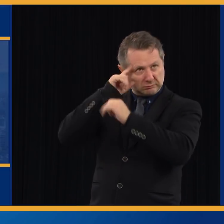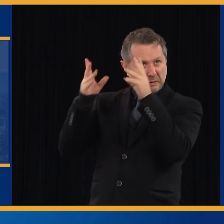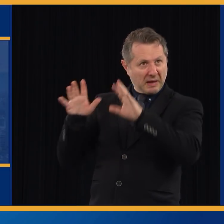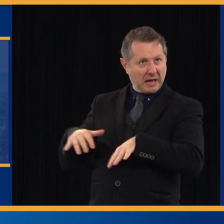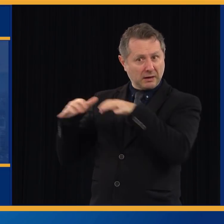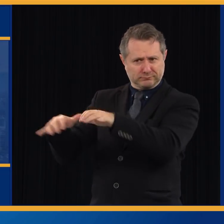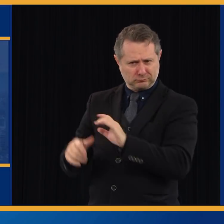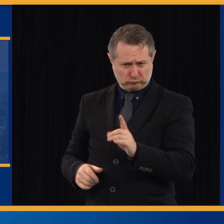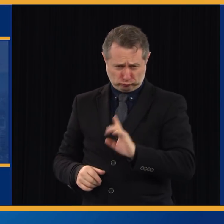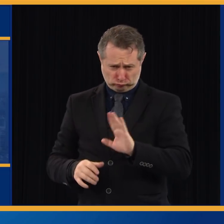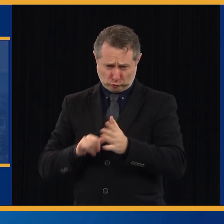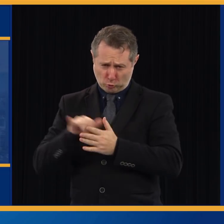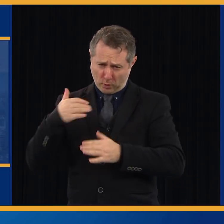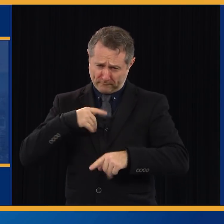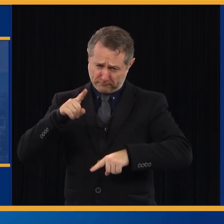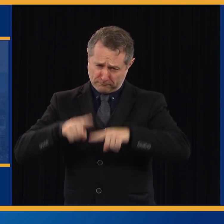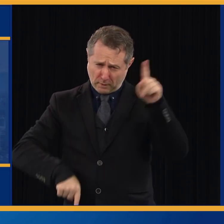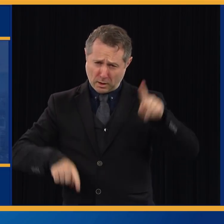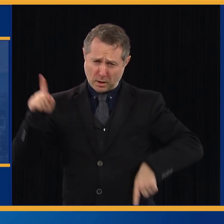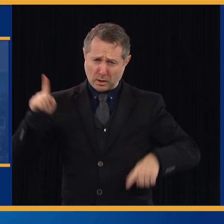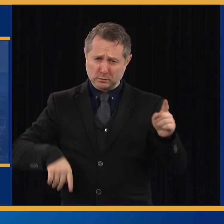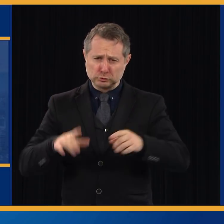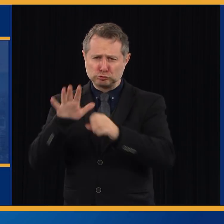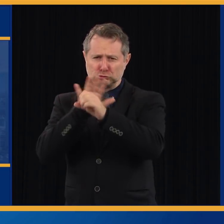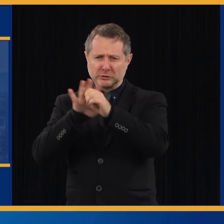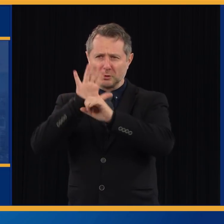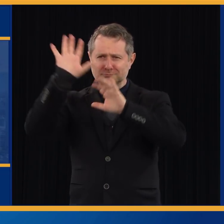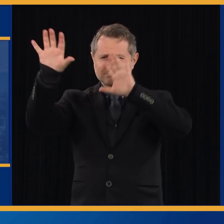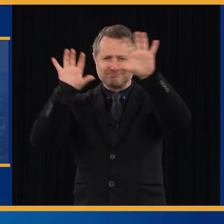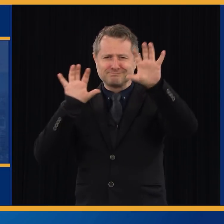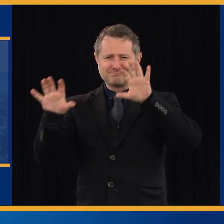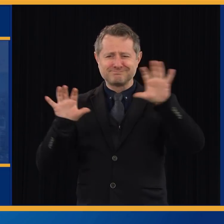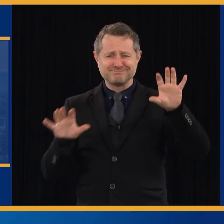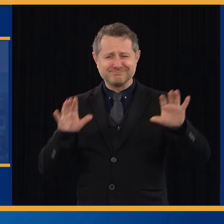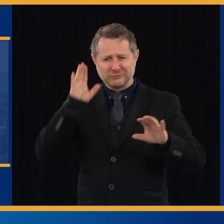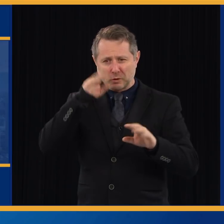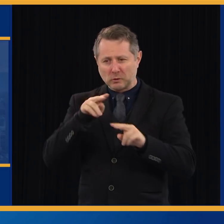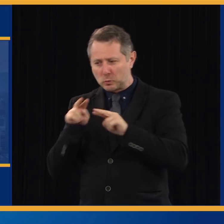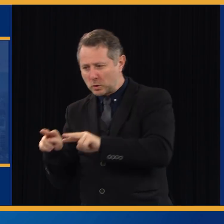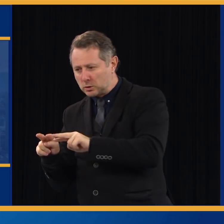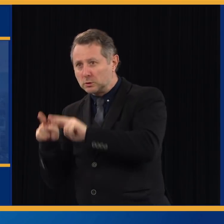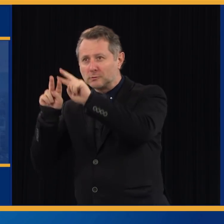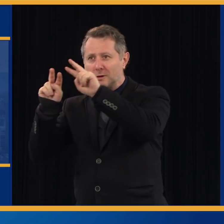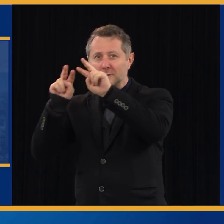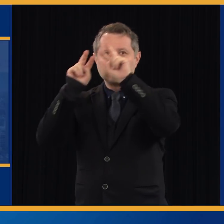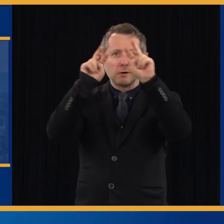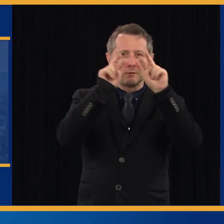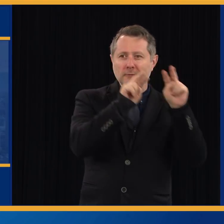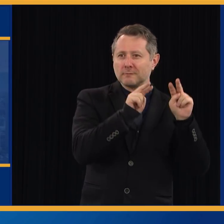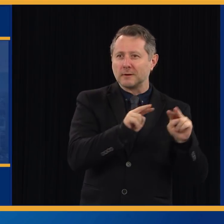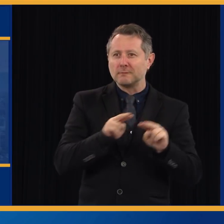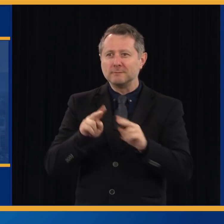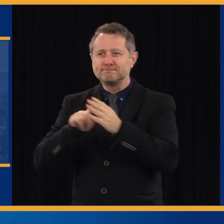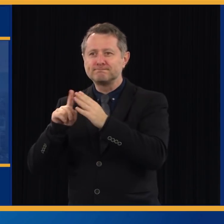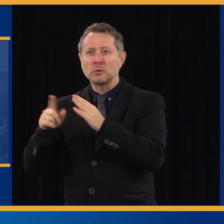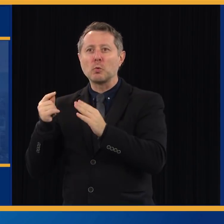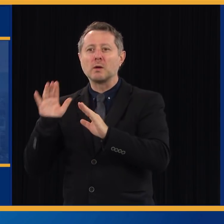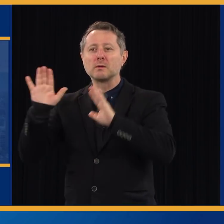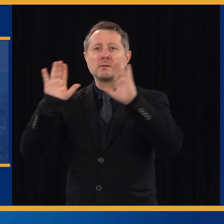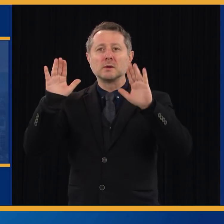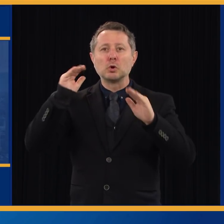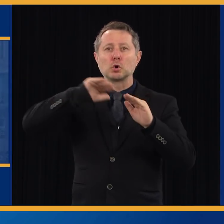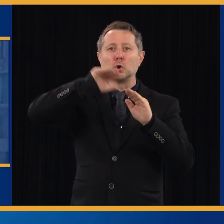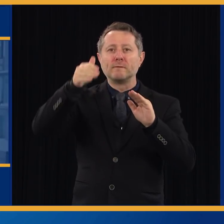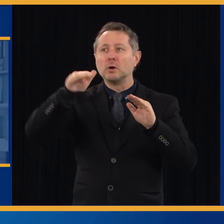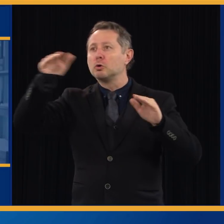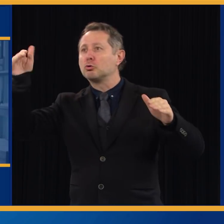York. And you have to watch each one of those individual curves, and when does that